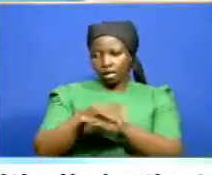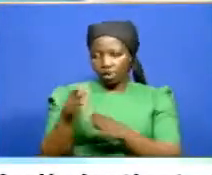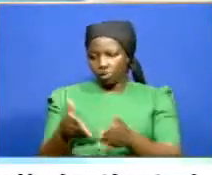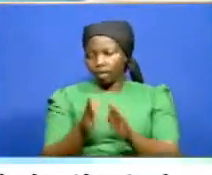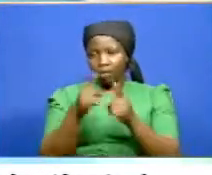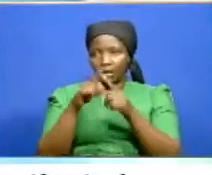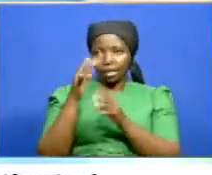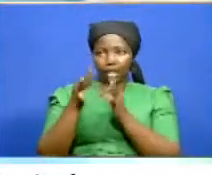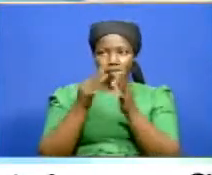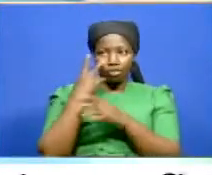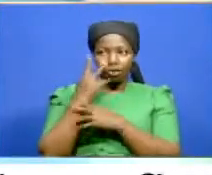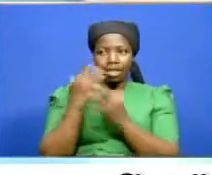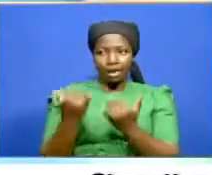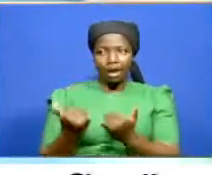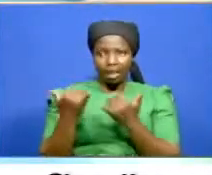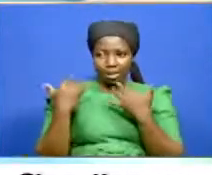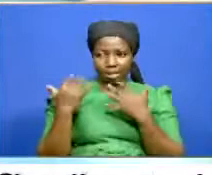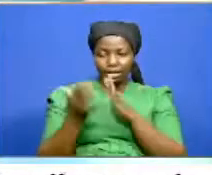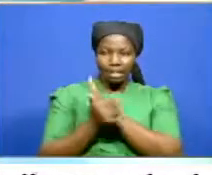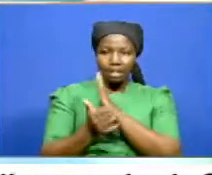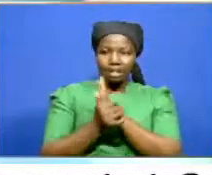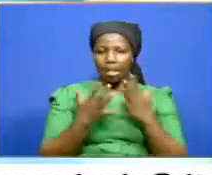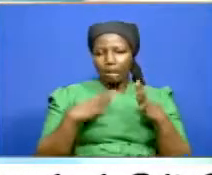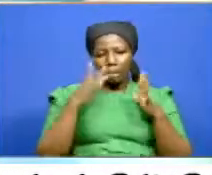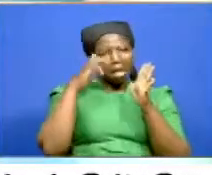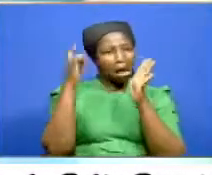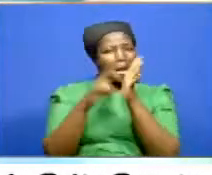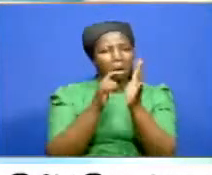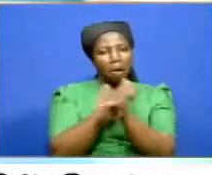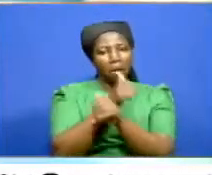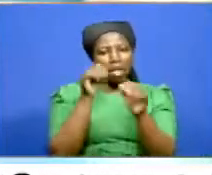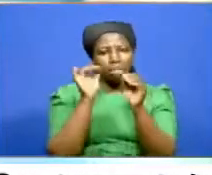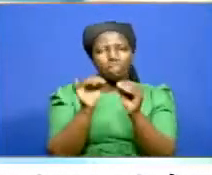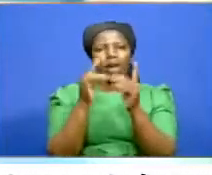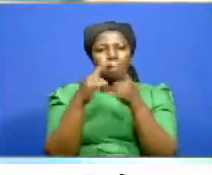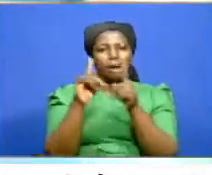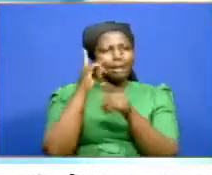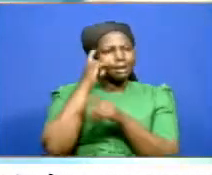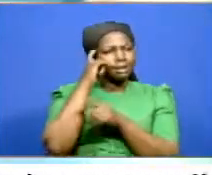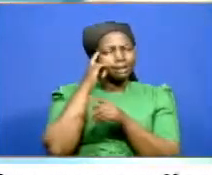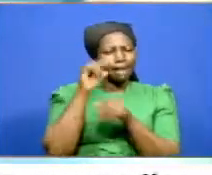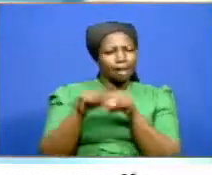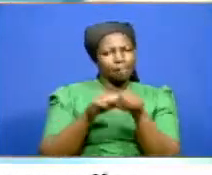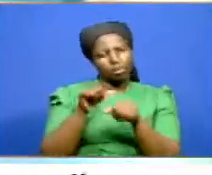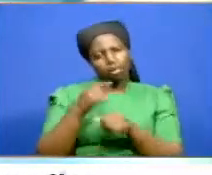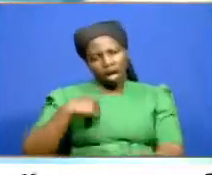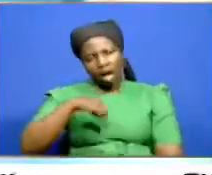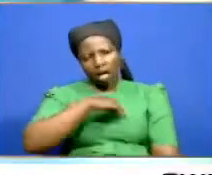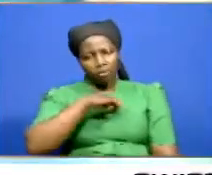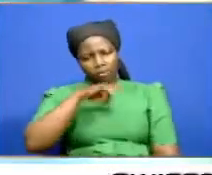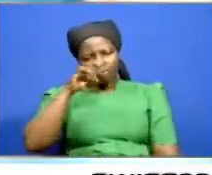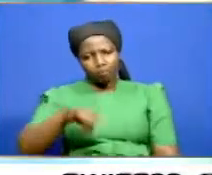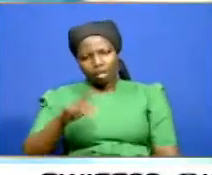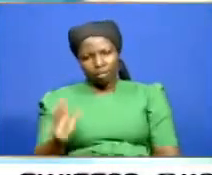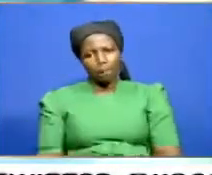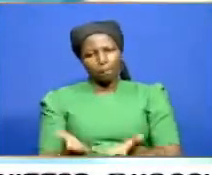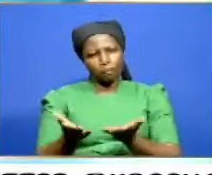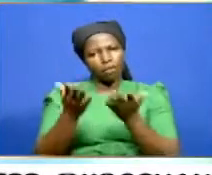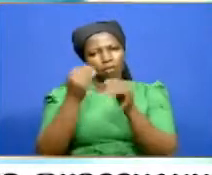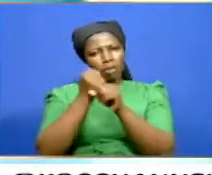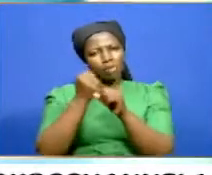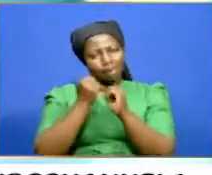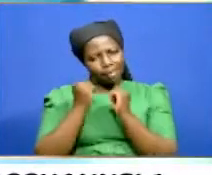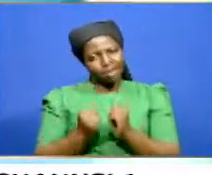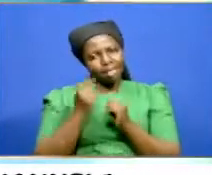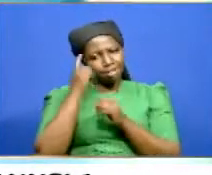of young talents, they're not really being recognized as such. And I think in terms of our scouting, we really need to up our game, because I don't even